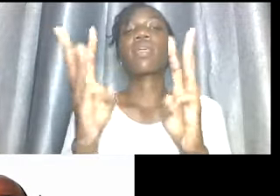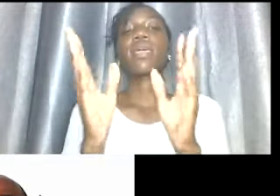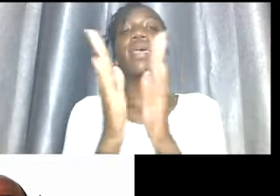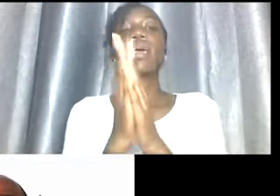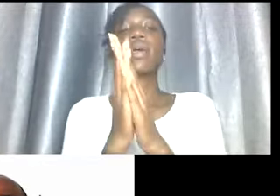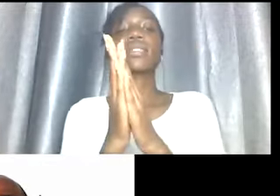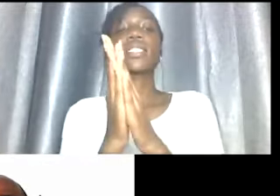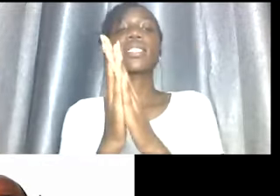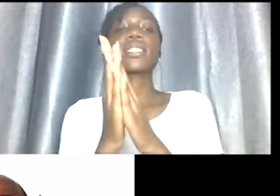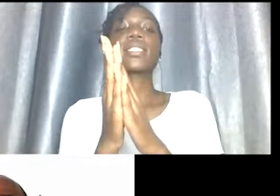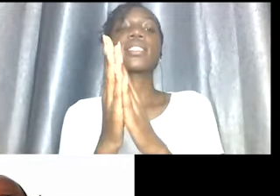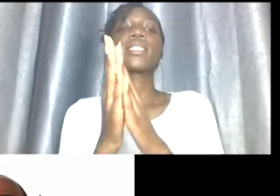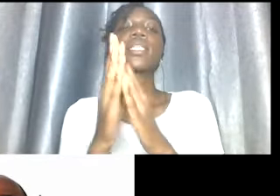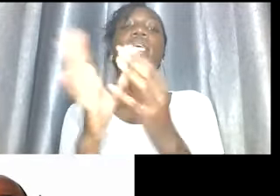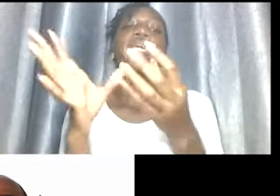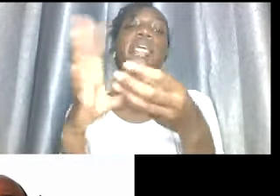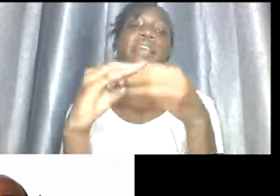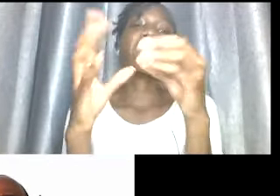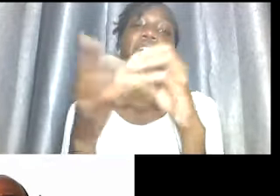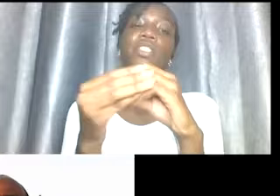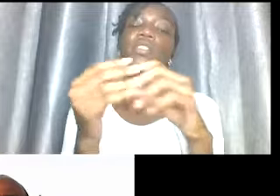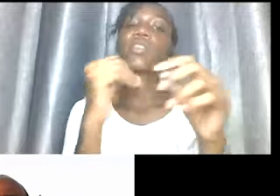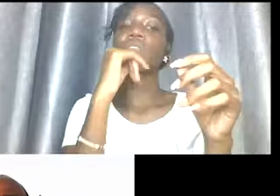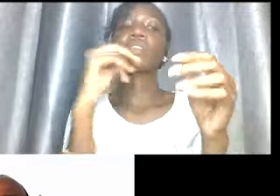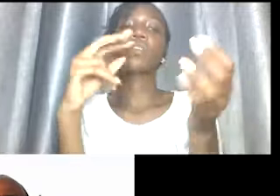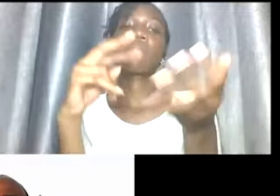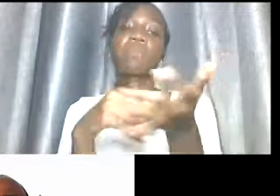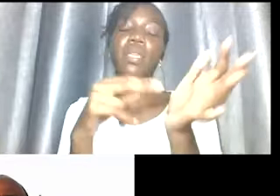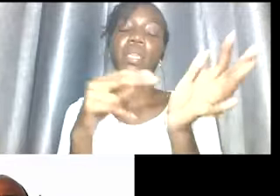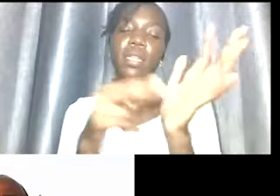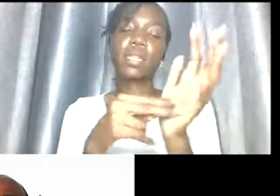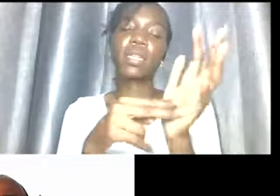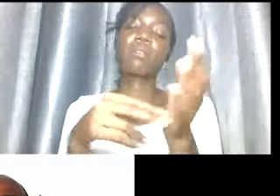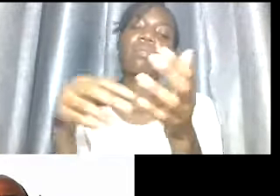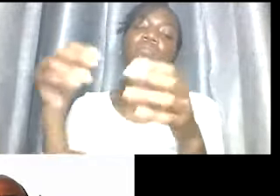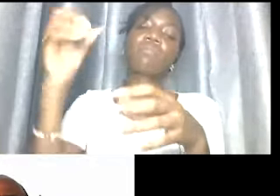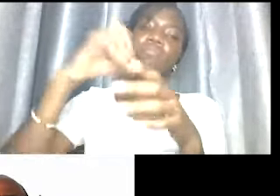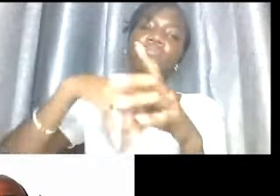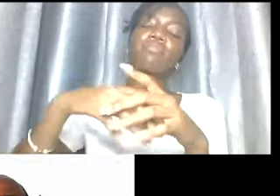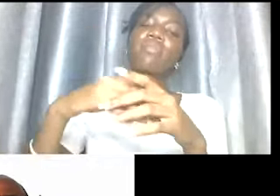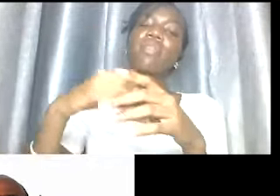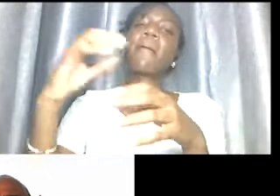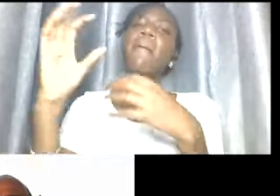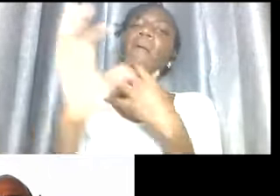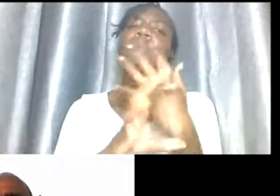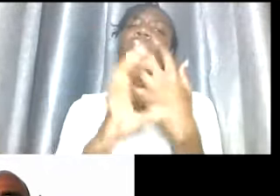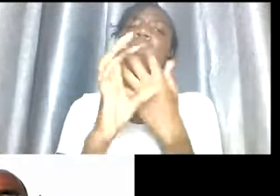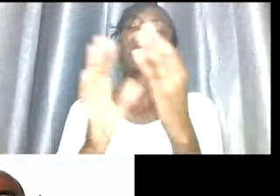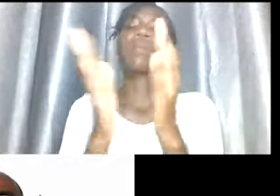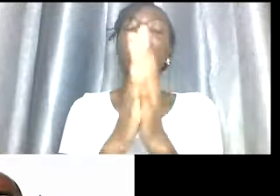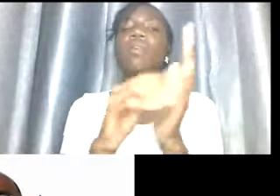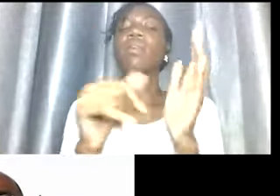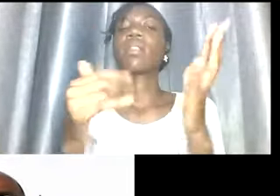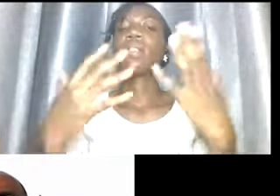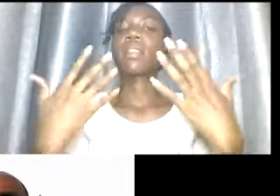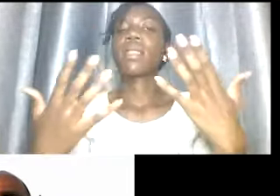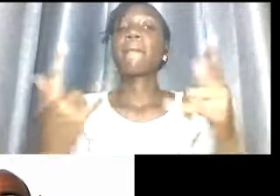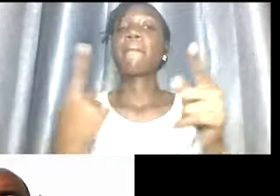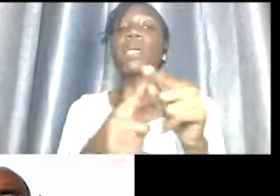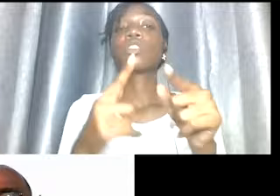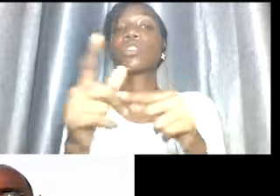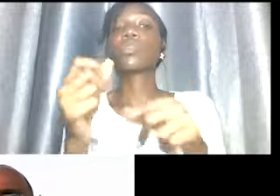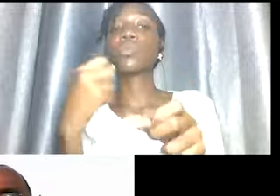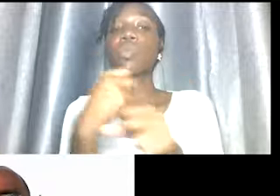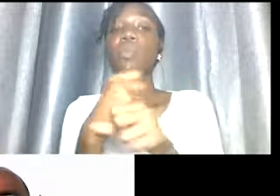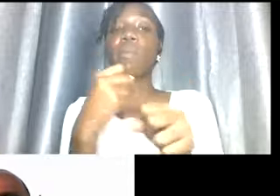innovation doesn't necessarily mean investing in machines or very capital intensive things. But I think if you innovate your processes, you're able